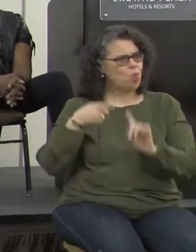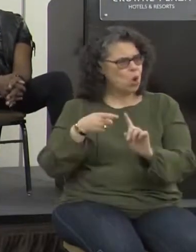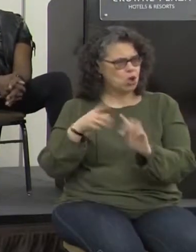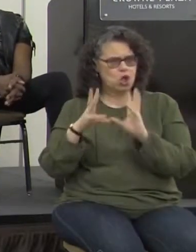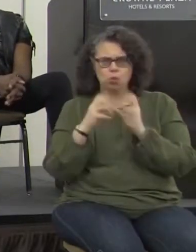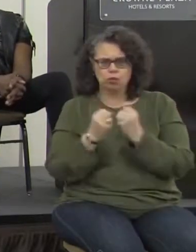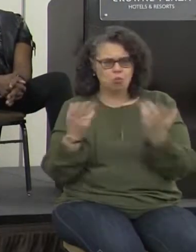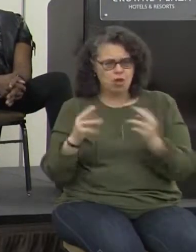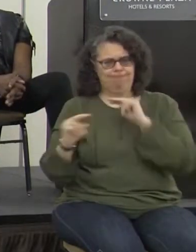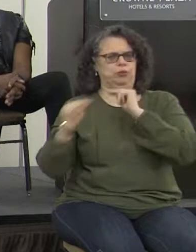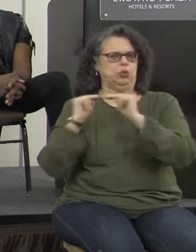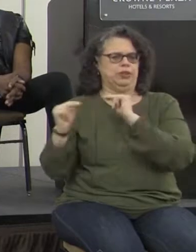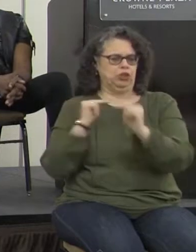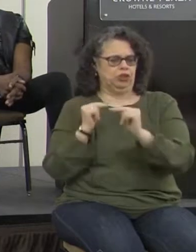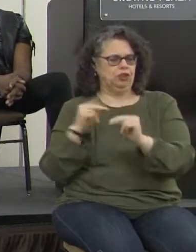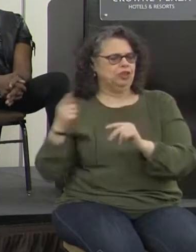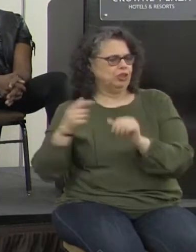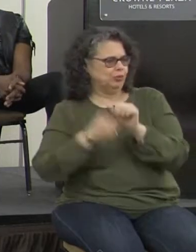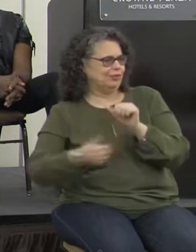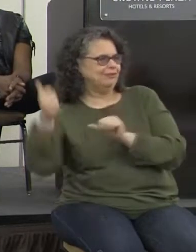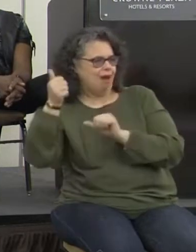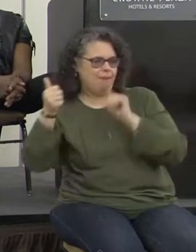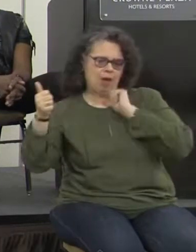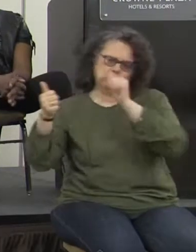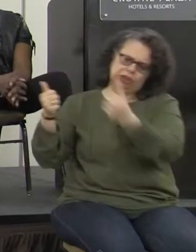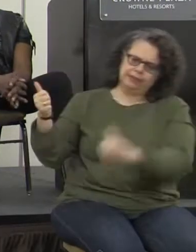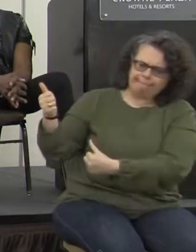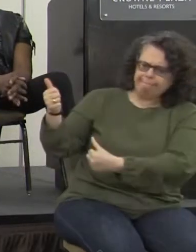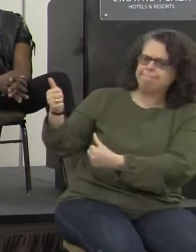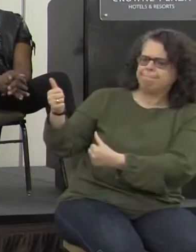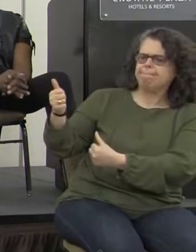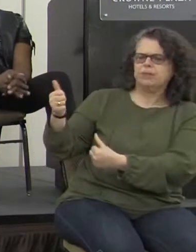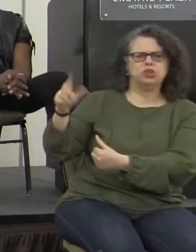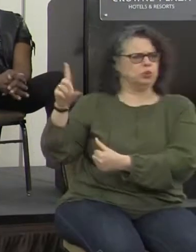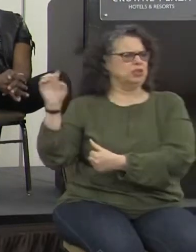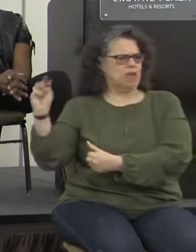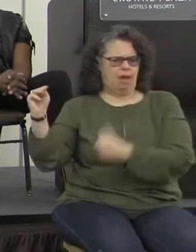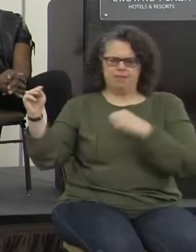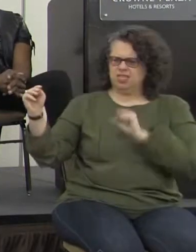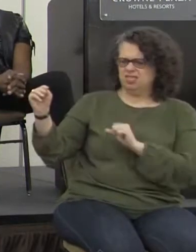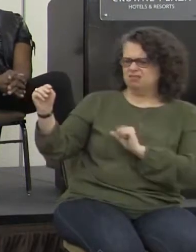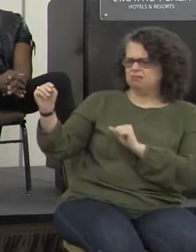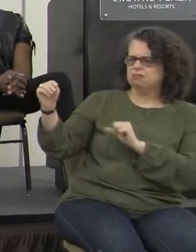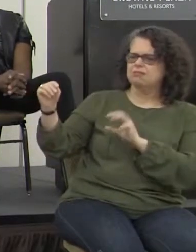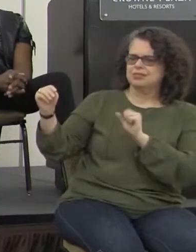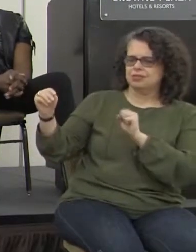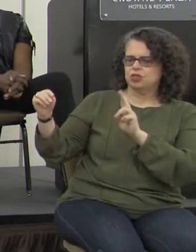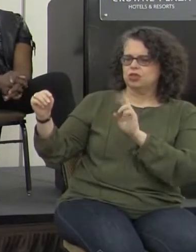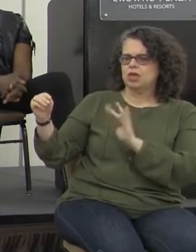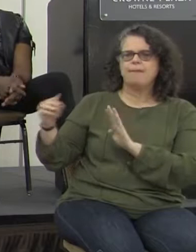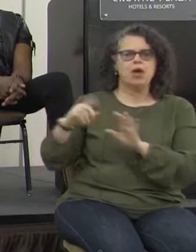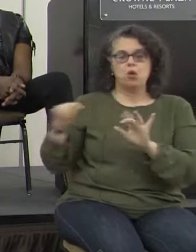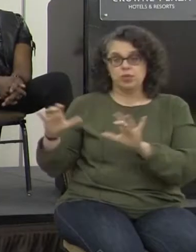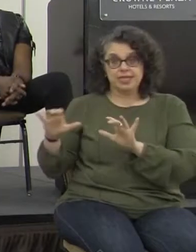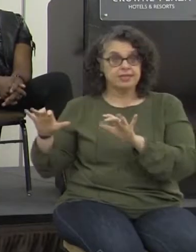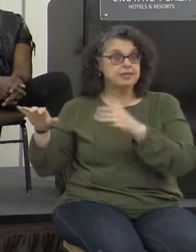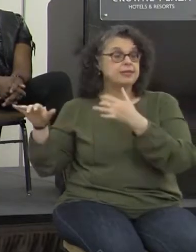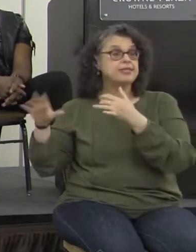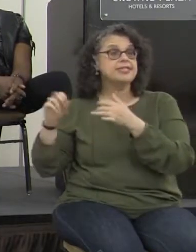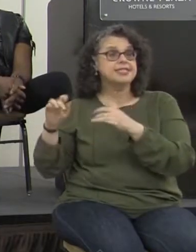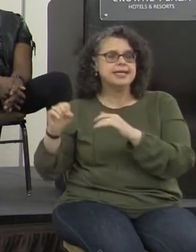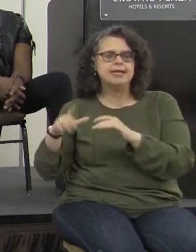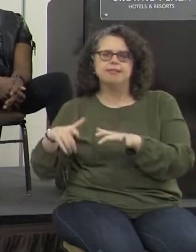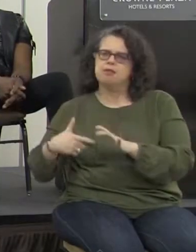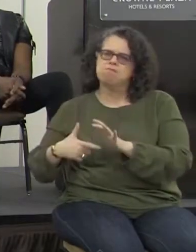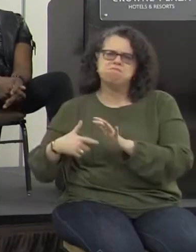workshop. And she was a dom, I was a sub, and we did a scene from start to finish, and it took about an